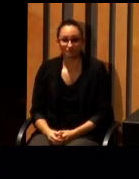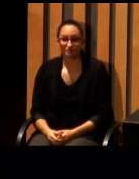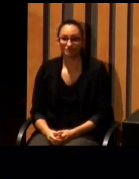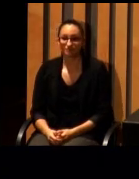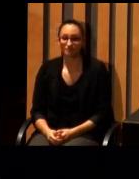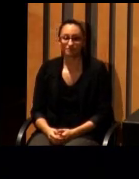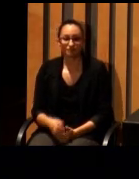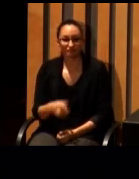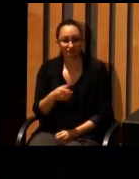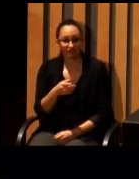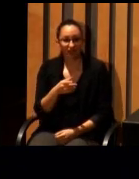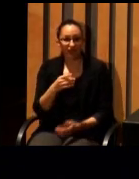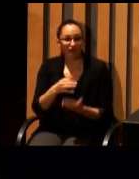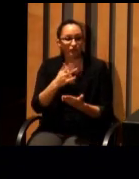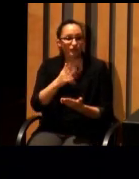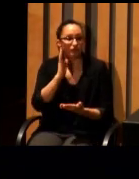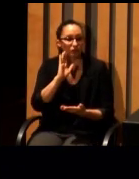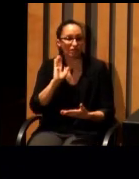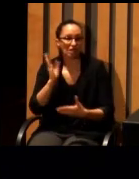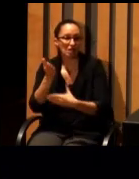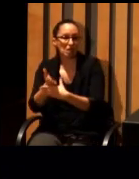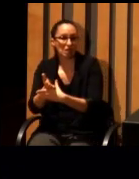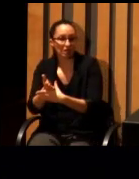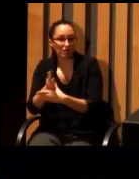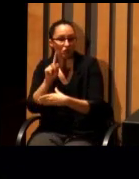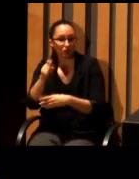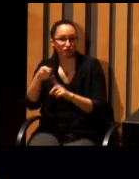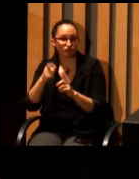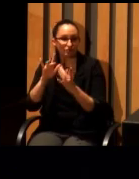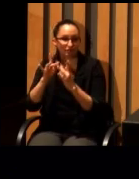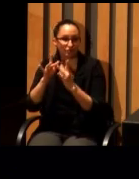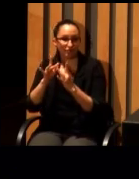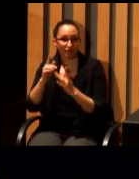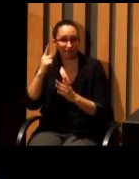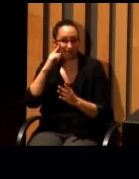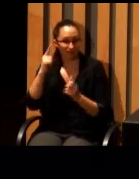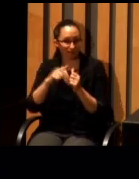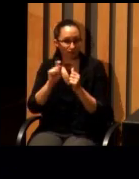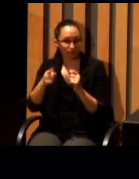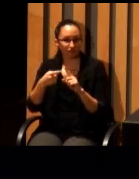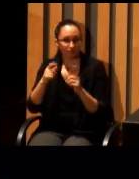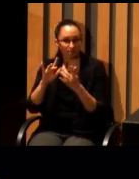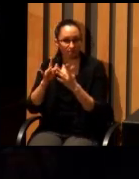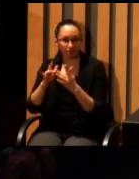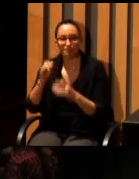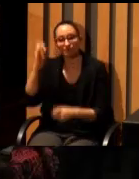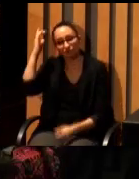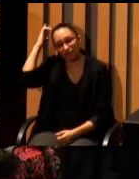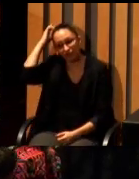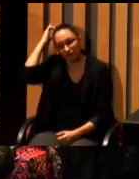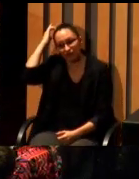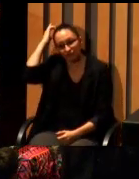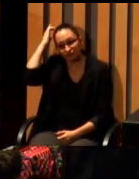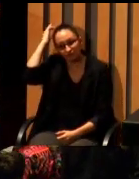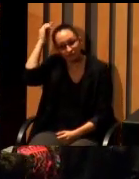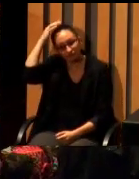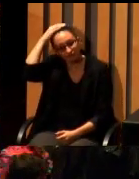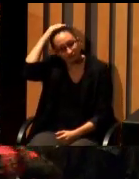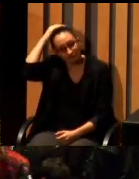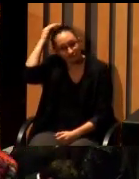things via the internet, and I believe our first question falls into that category. Yes, I want to acknowledge all of